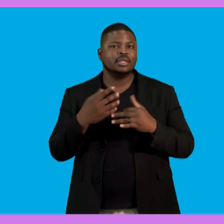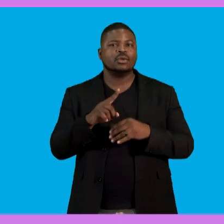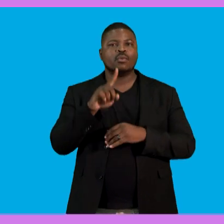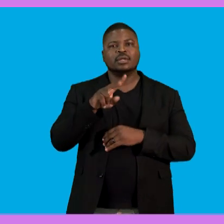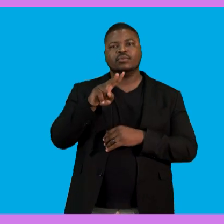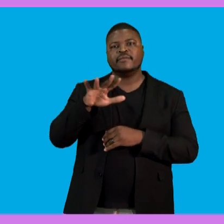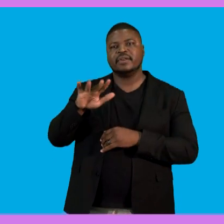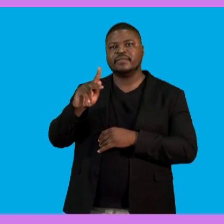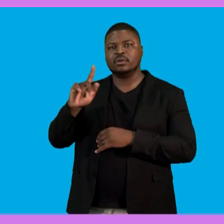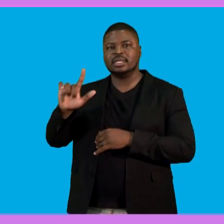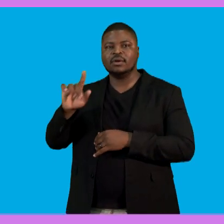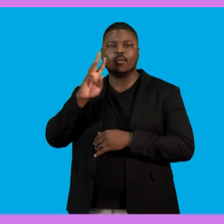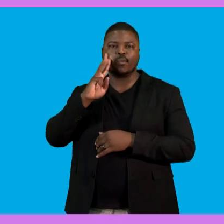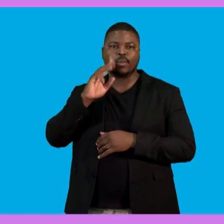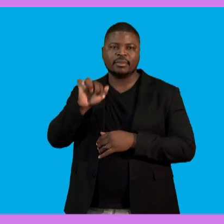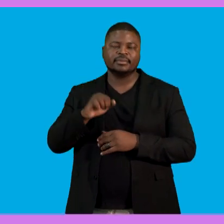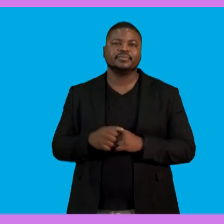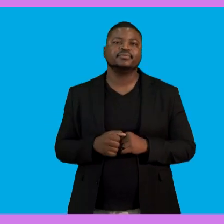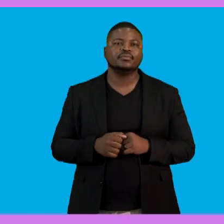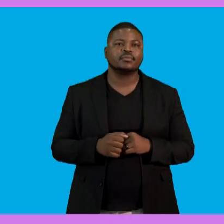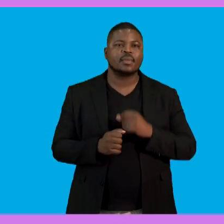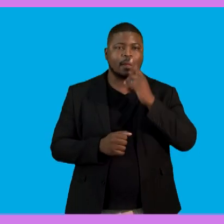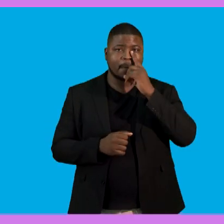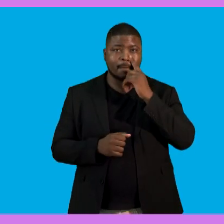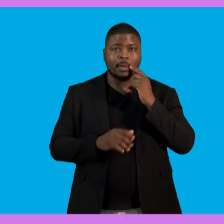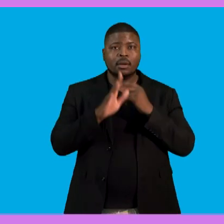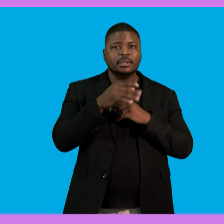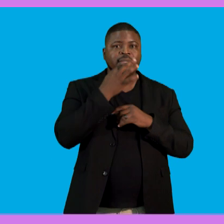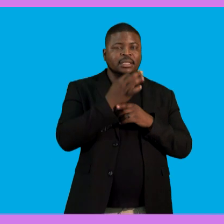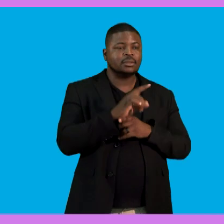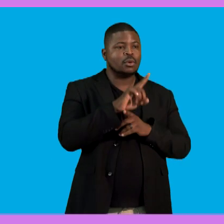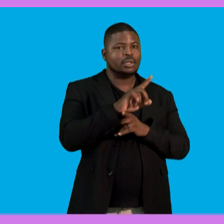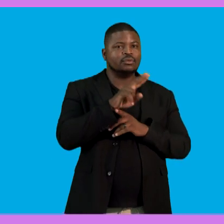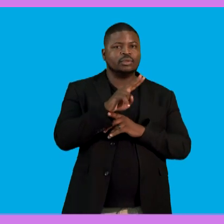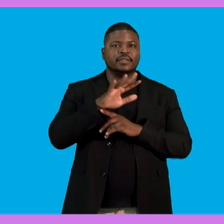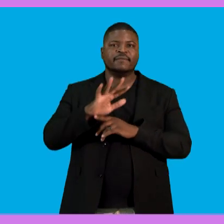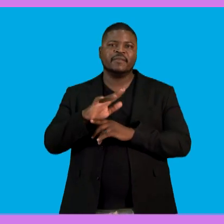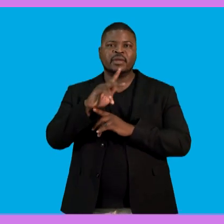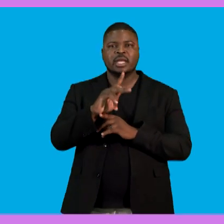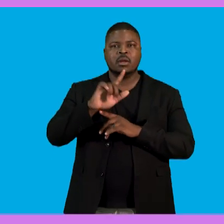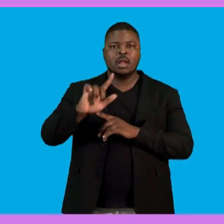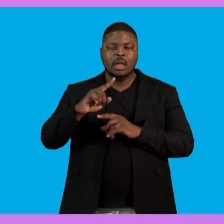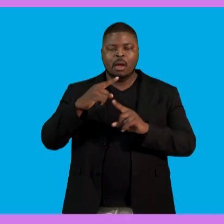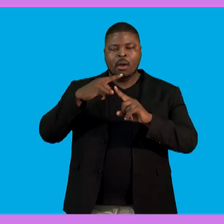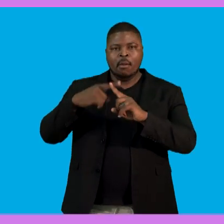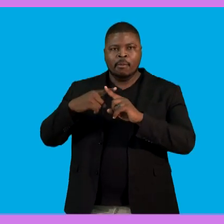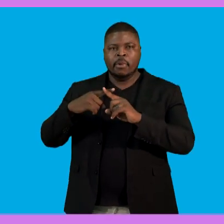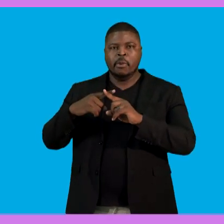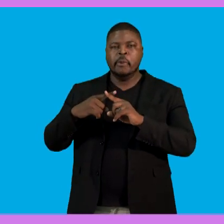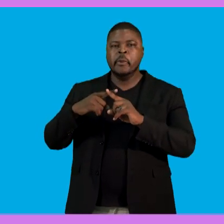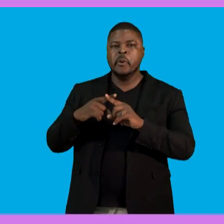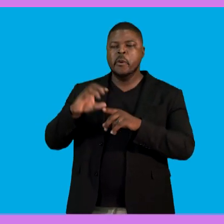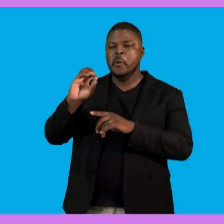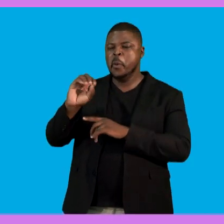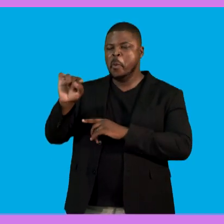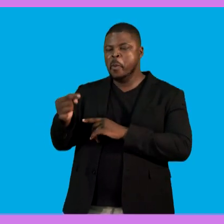the amount of units that they've used. So what we're going to do is we're going to say 125 kiloliters multiplied by